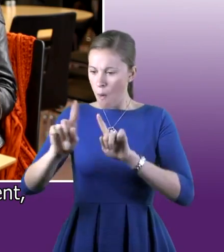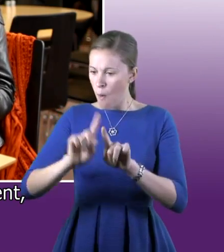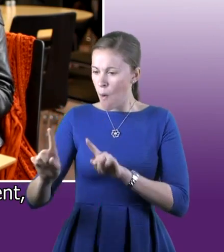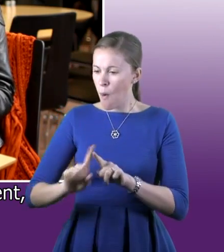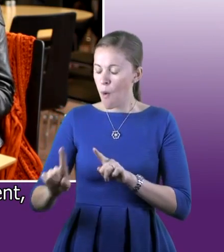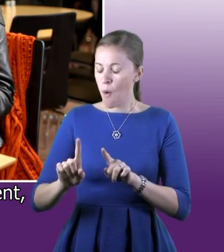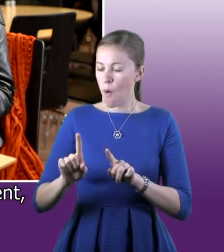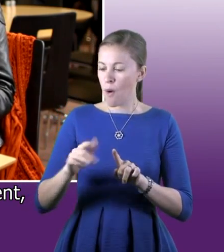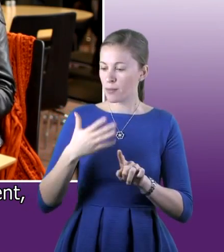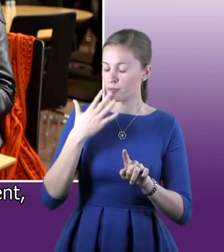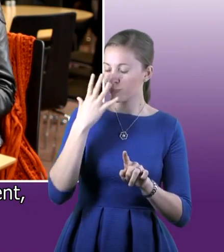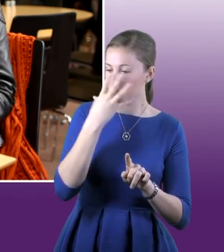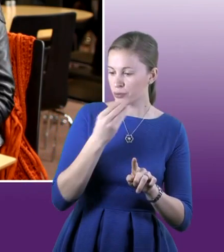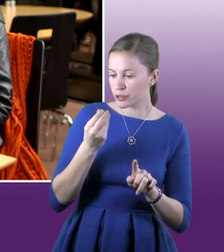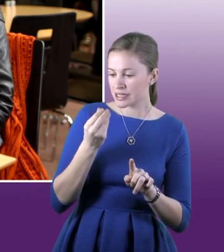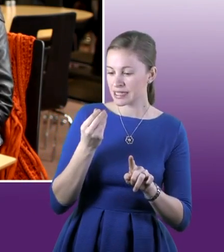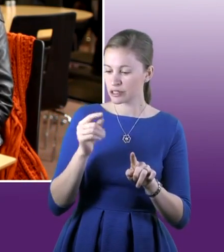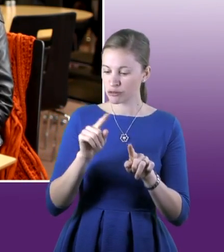embroidery.